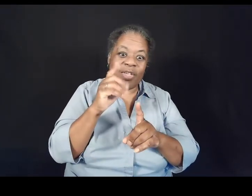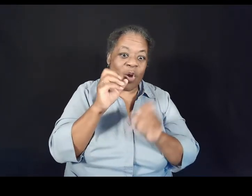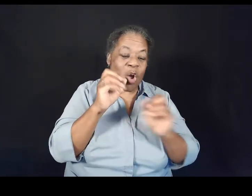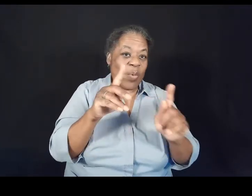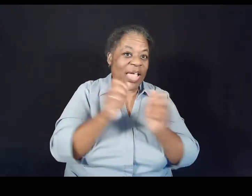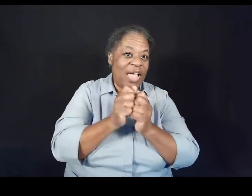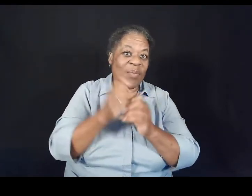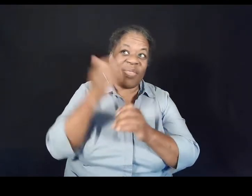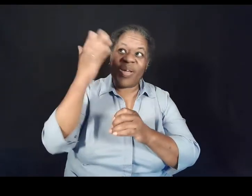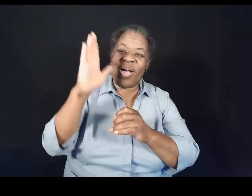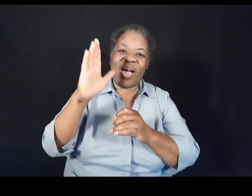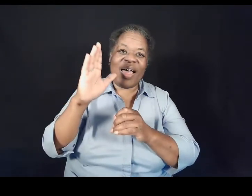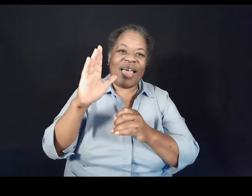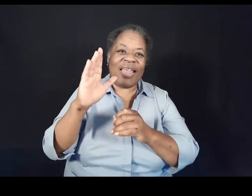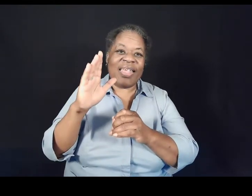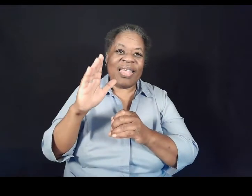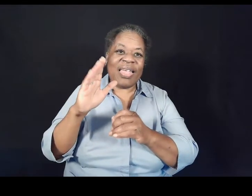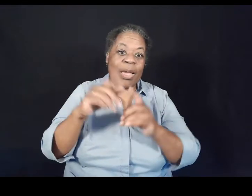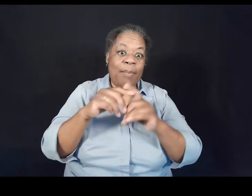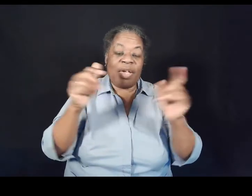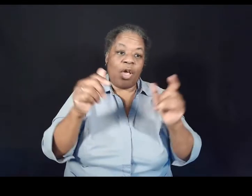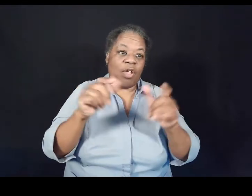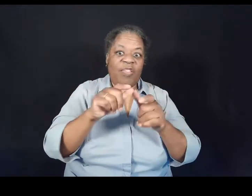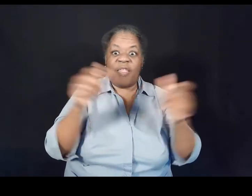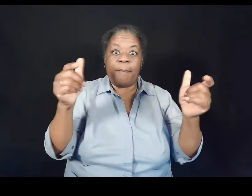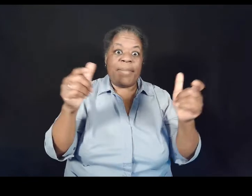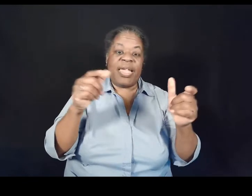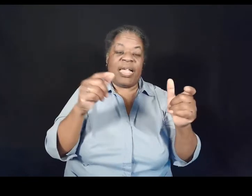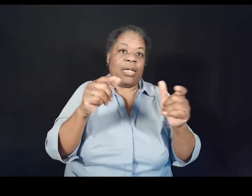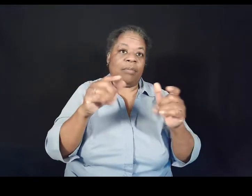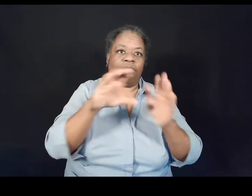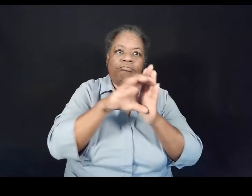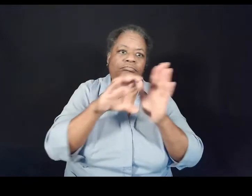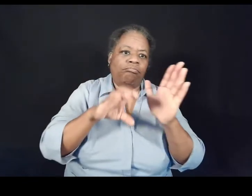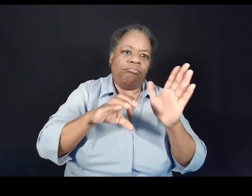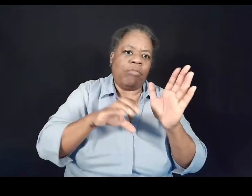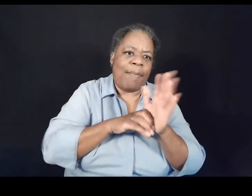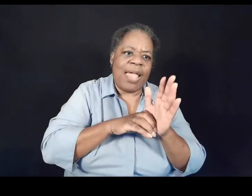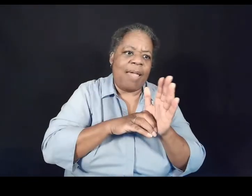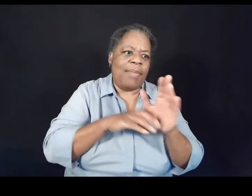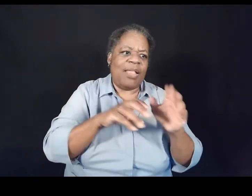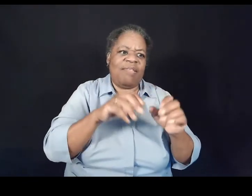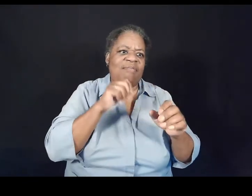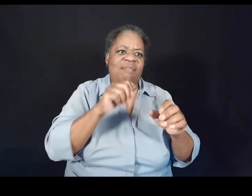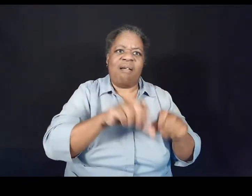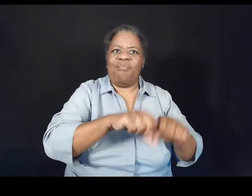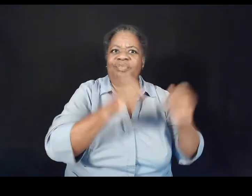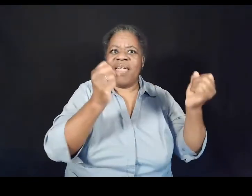just because you haven't broken one of the big 10, murder or adultery or theft.